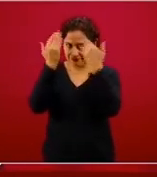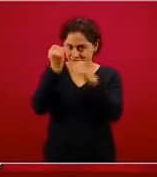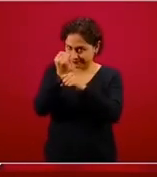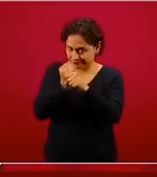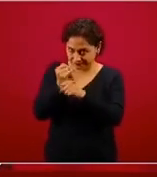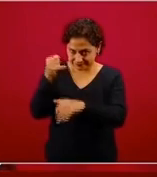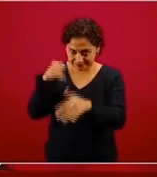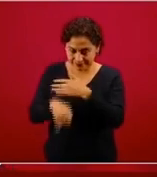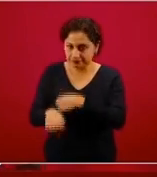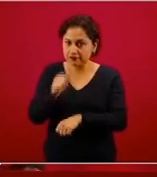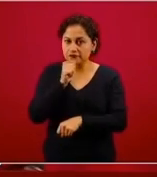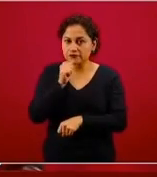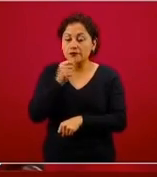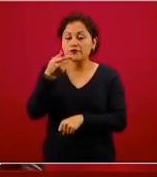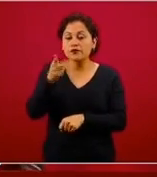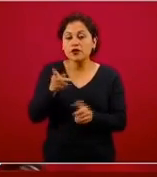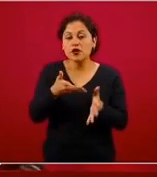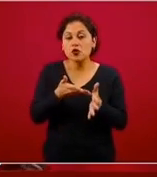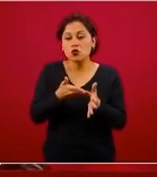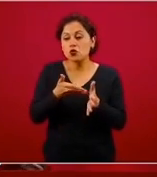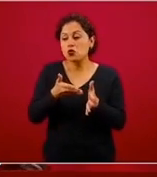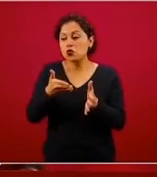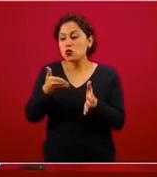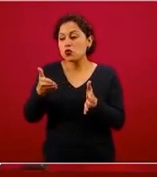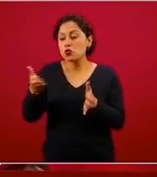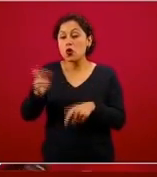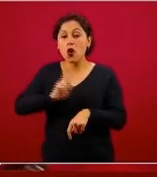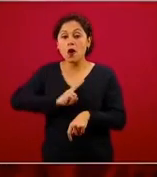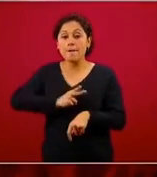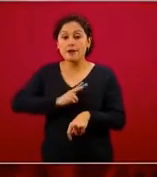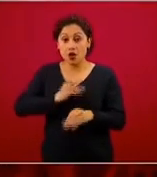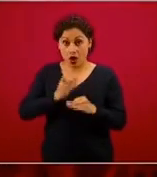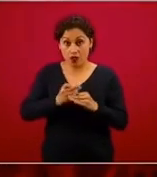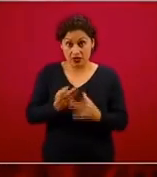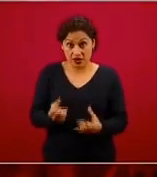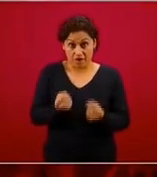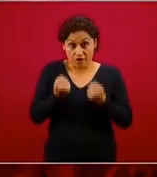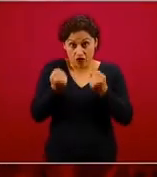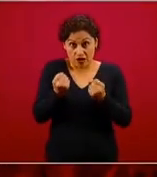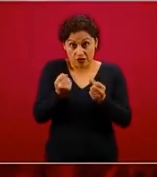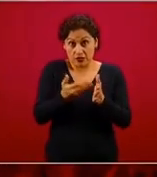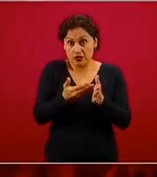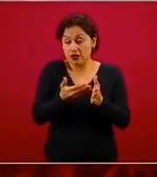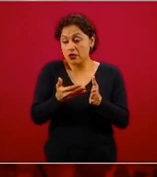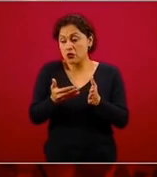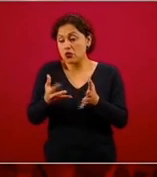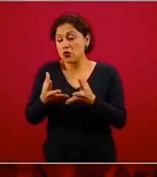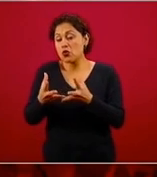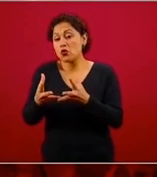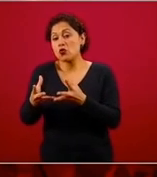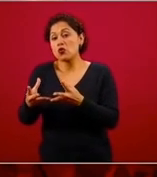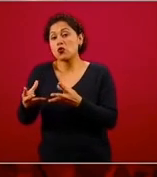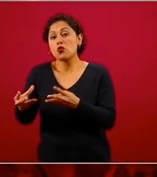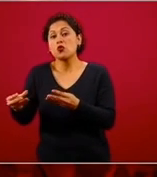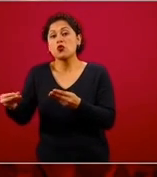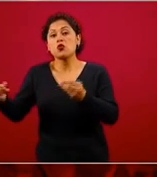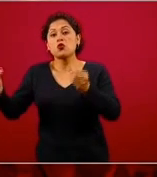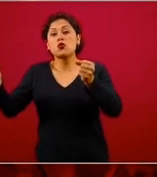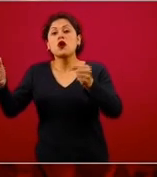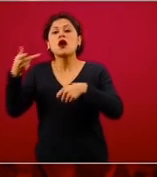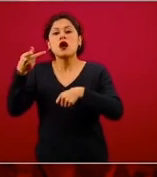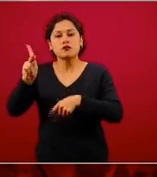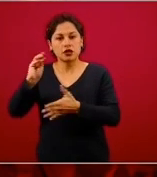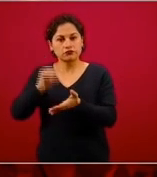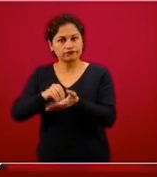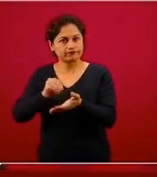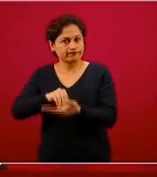long, donde el virus ya no epidemiologically está speaking, but we activo, see ya that no the tiene virus presencia, pero could no no se ha longer ido. be Hay present. enfermedades It que isn't tienen that it's gone, 50 o